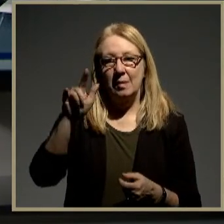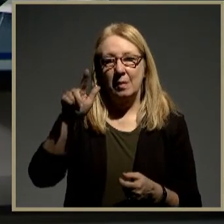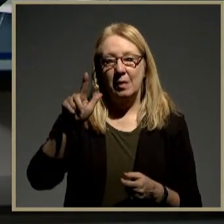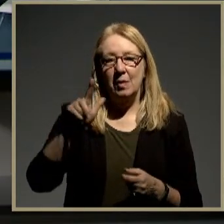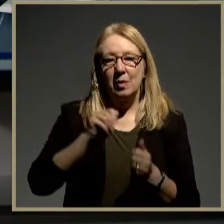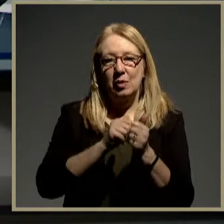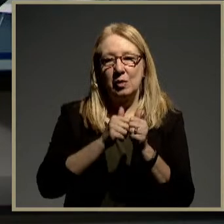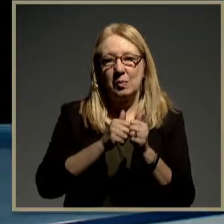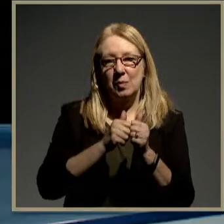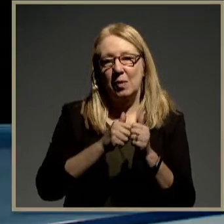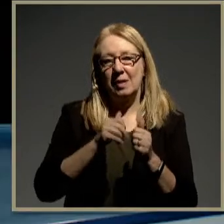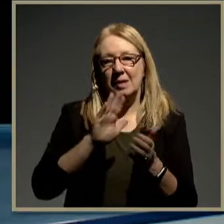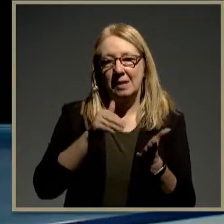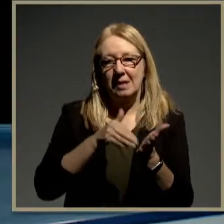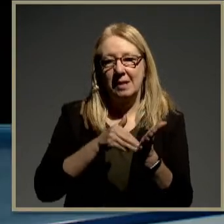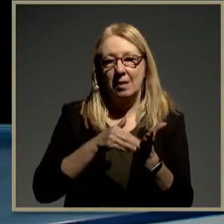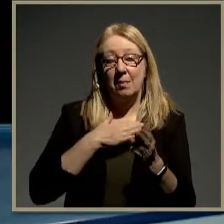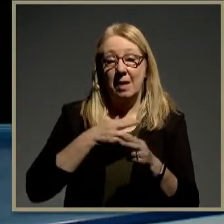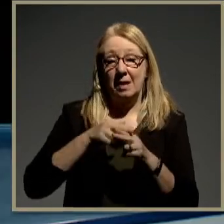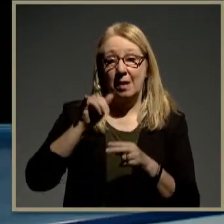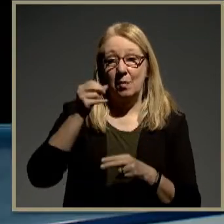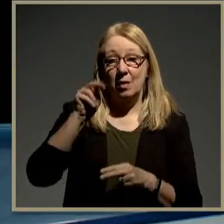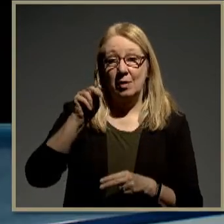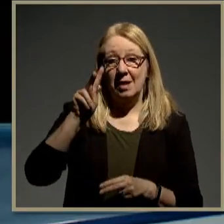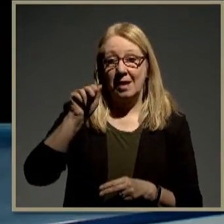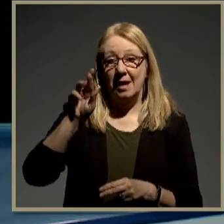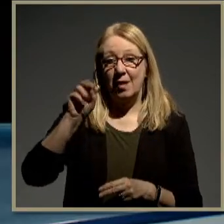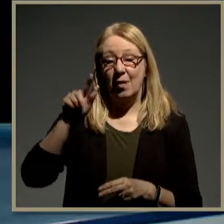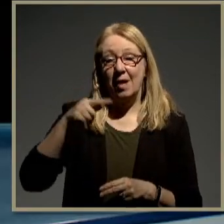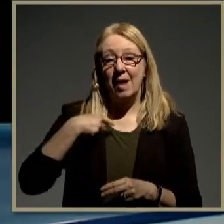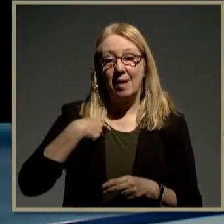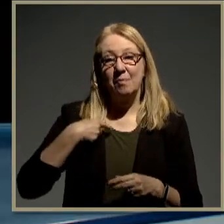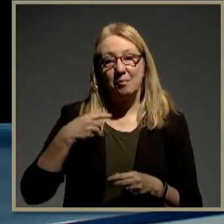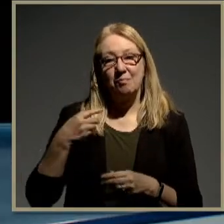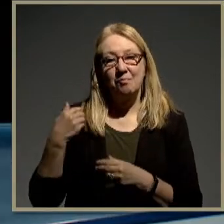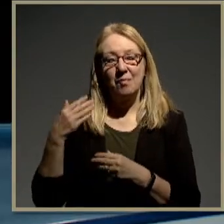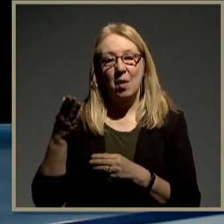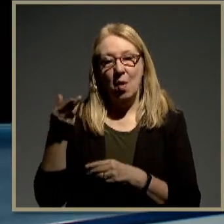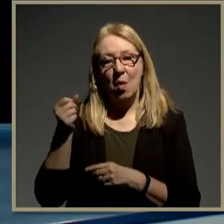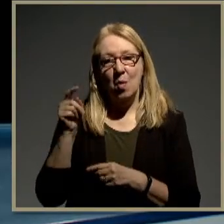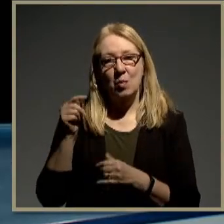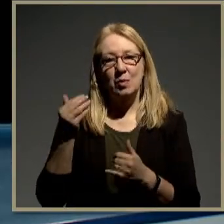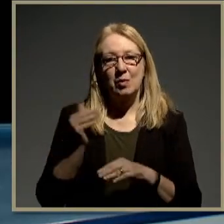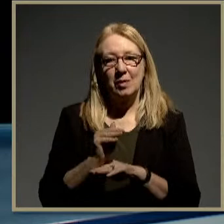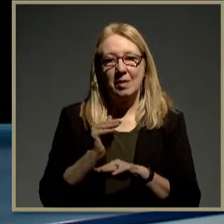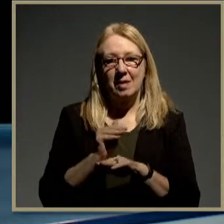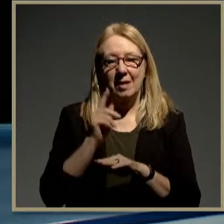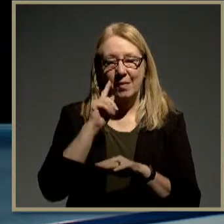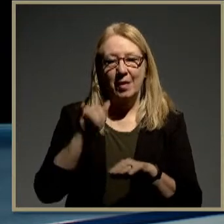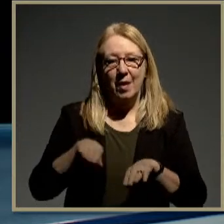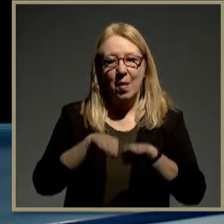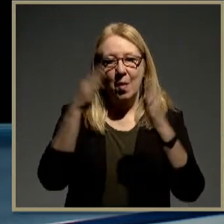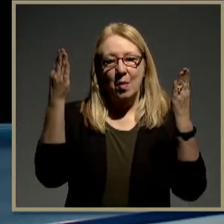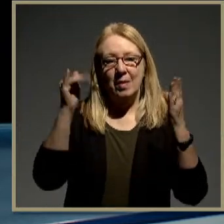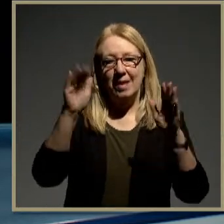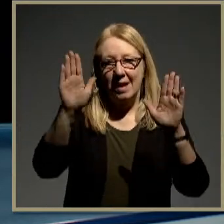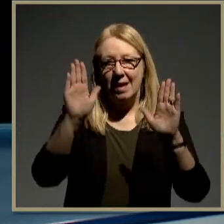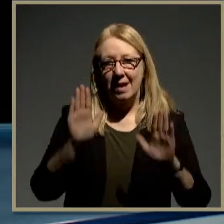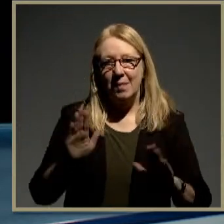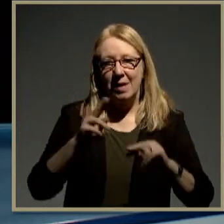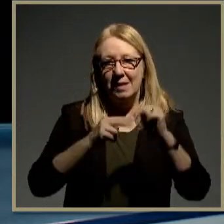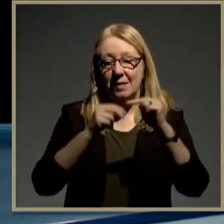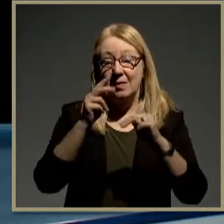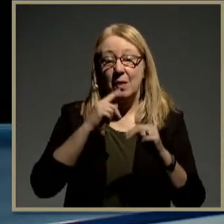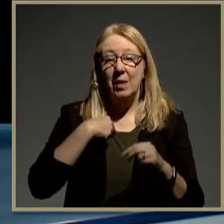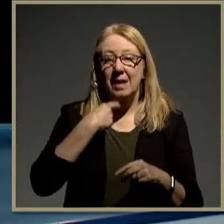Center. My name is John Carroll and I'll be your host tonight as we celebrate the opening of this amazing facility. Let me start